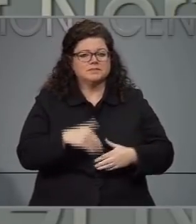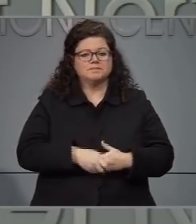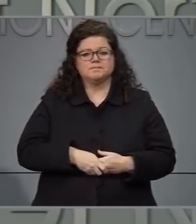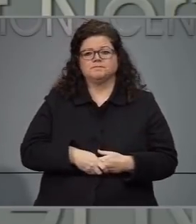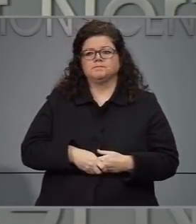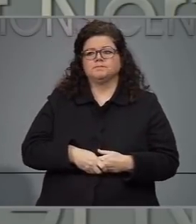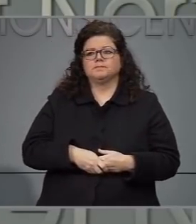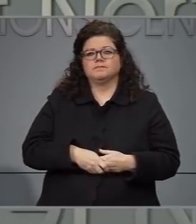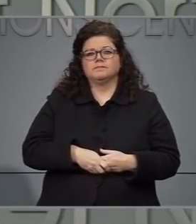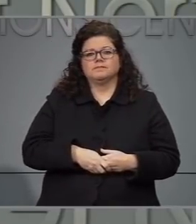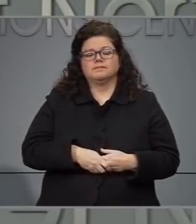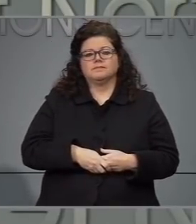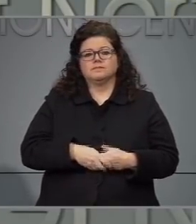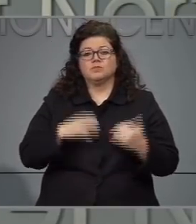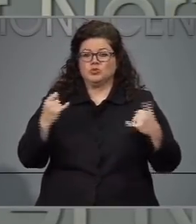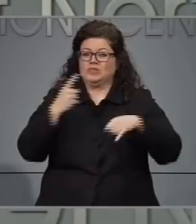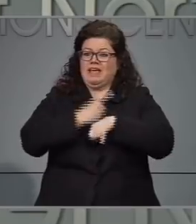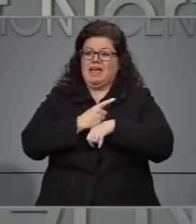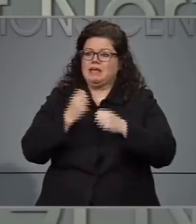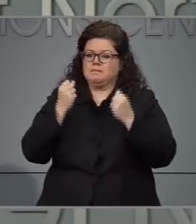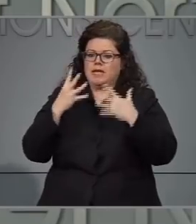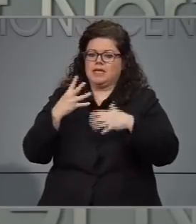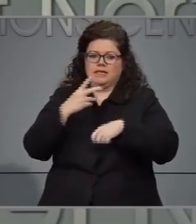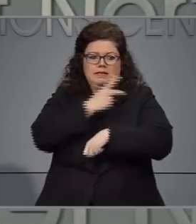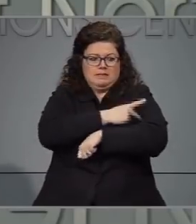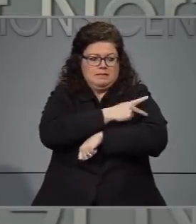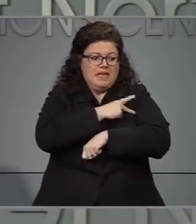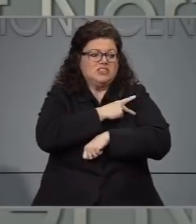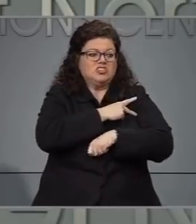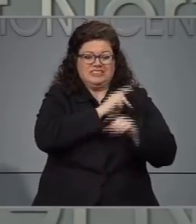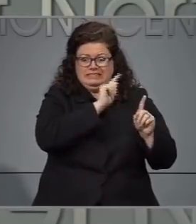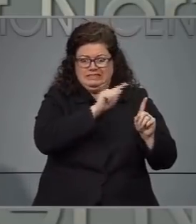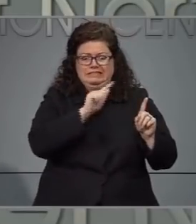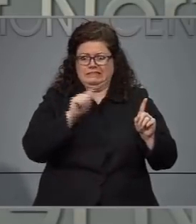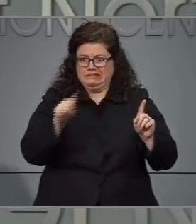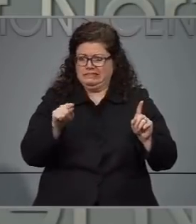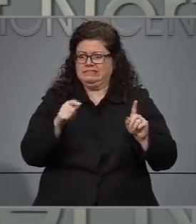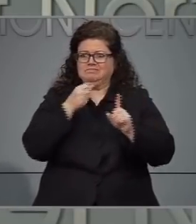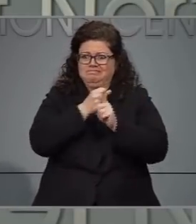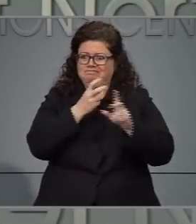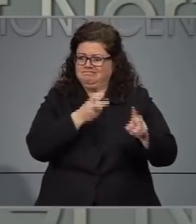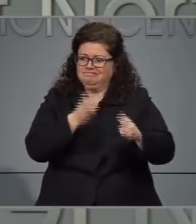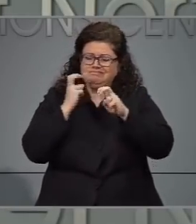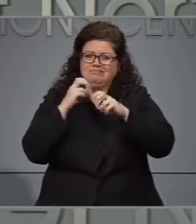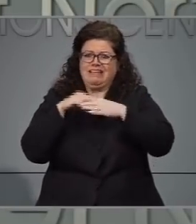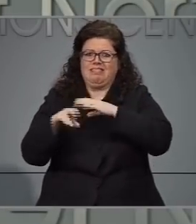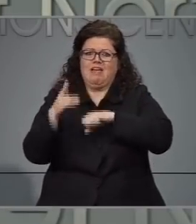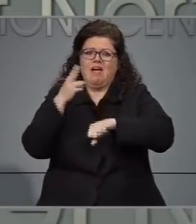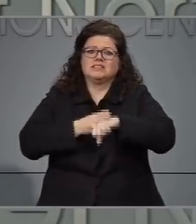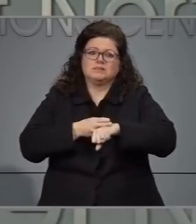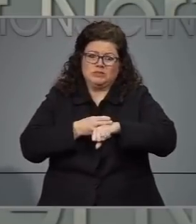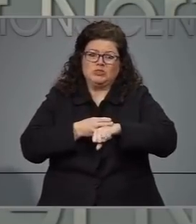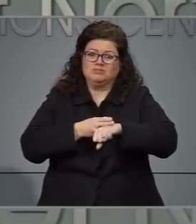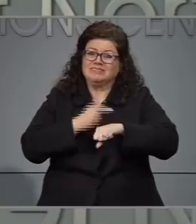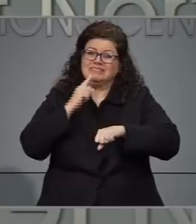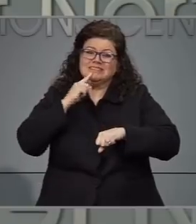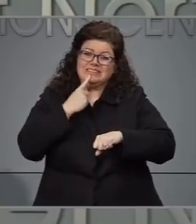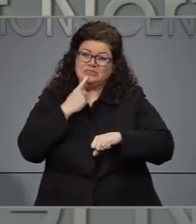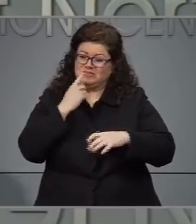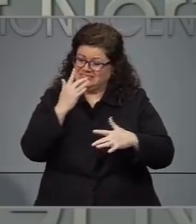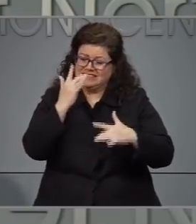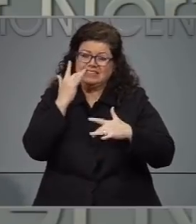We know today that a number of patients who are currently hospitalized are seriously ill, and